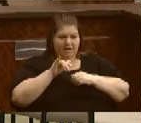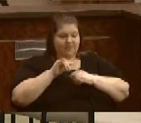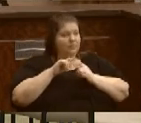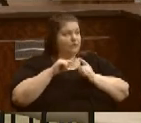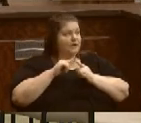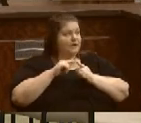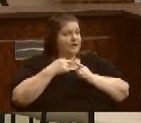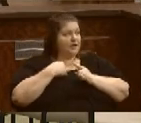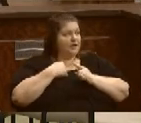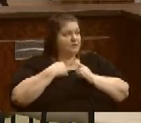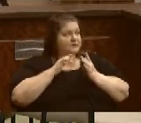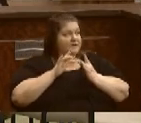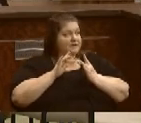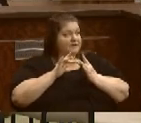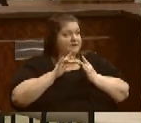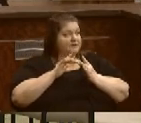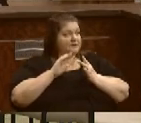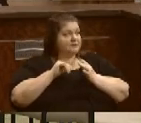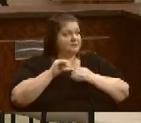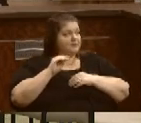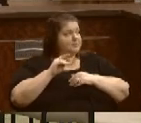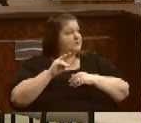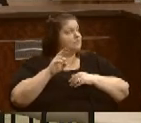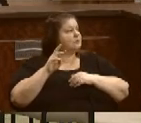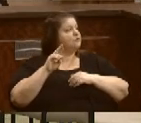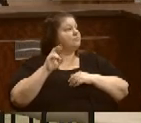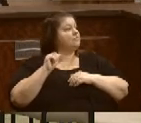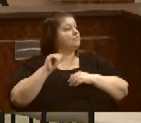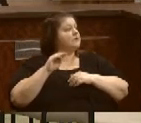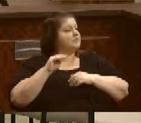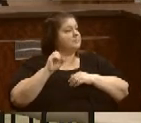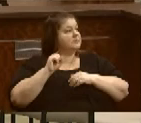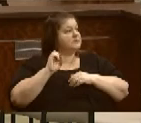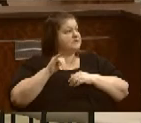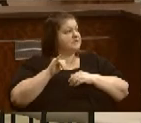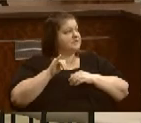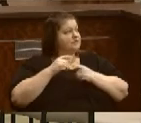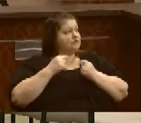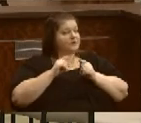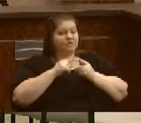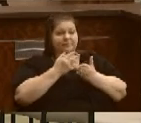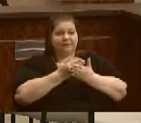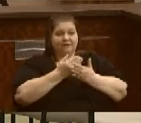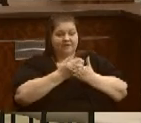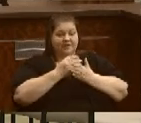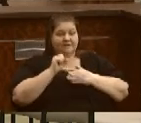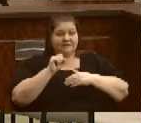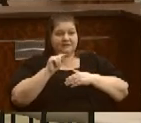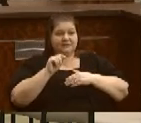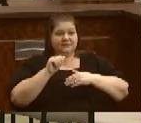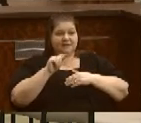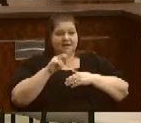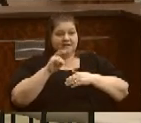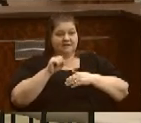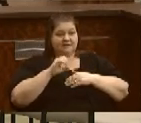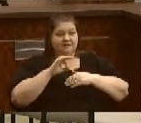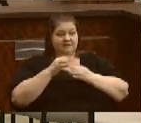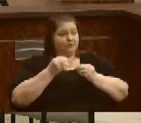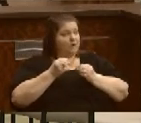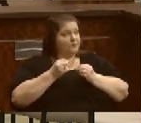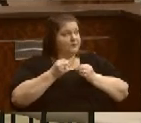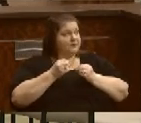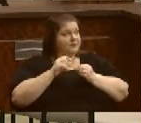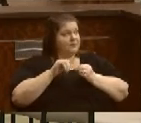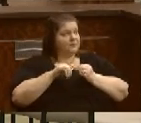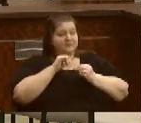was contacted by Mr. Manzi. We were trying to verify the status of the property, and it one of those uncomfortable phone